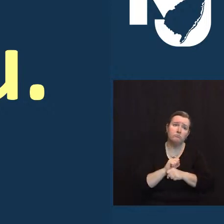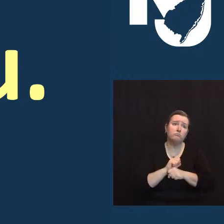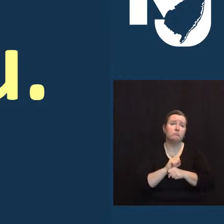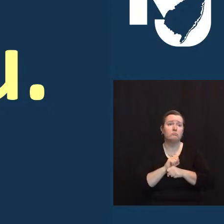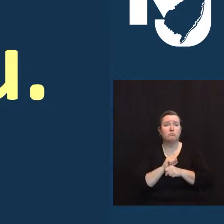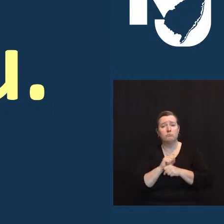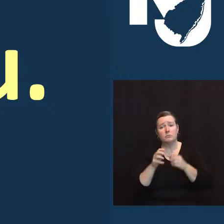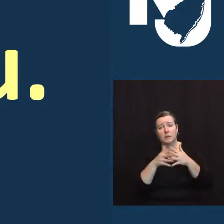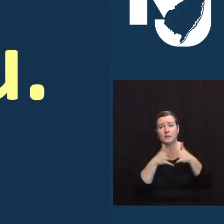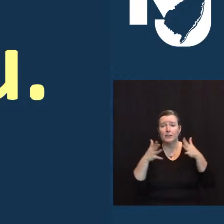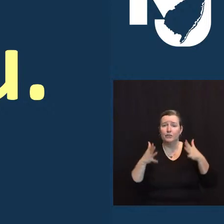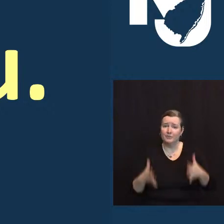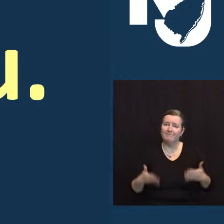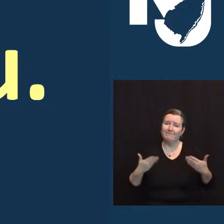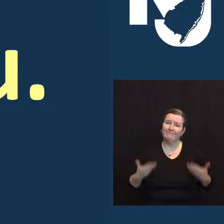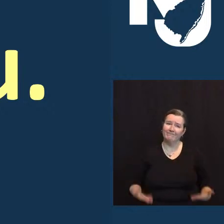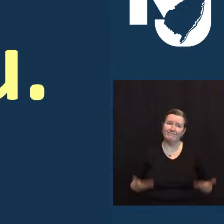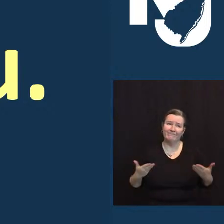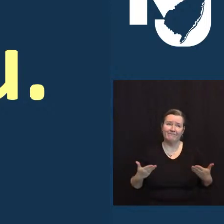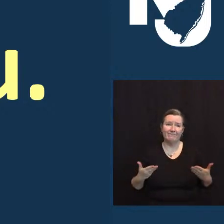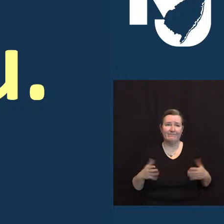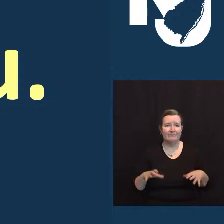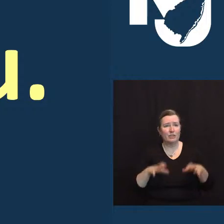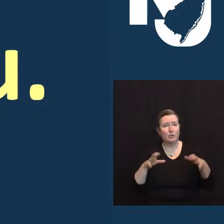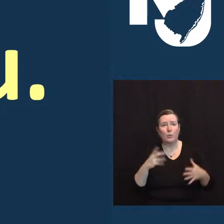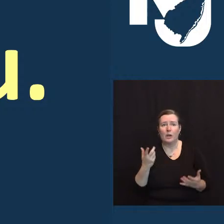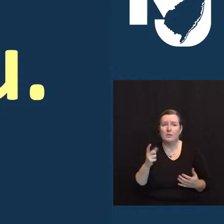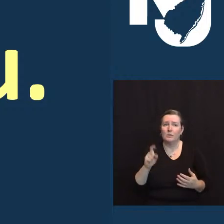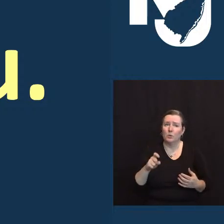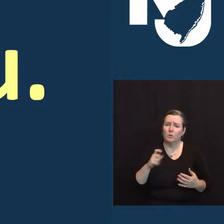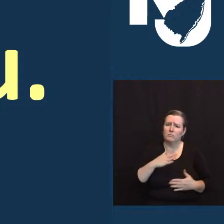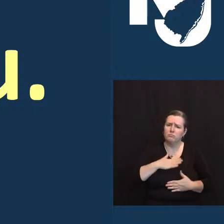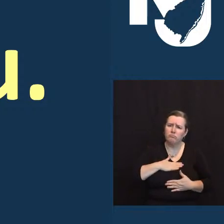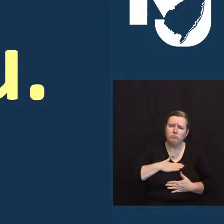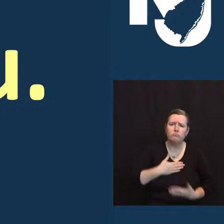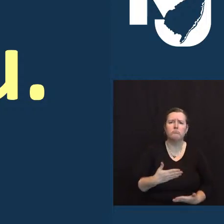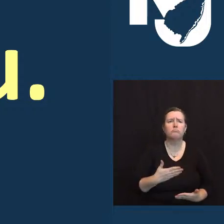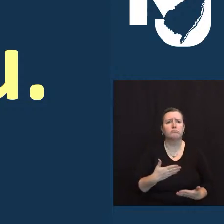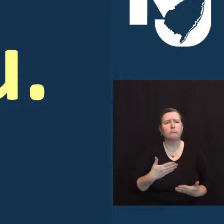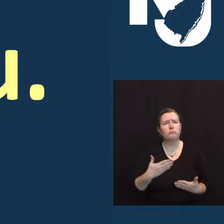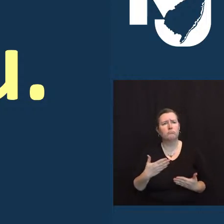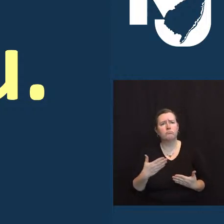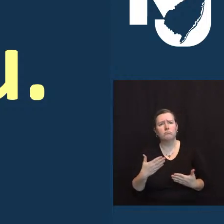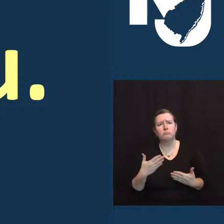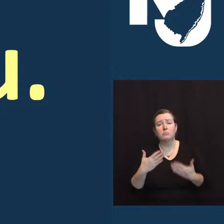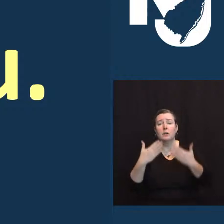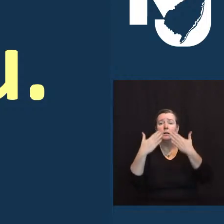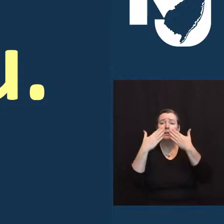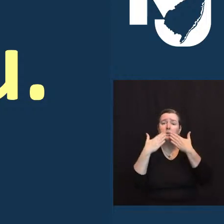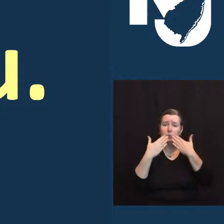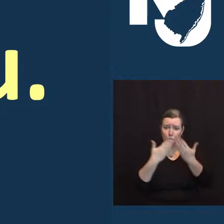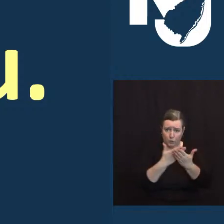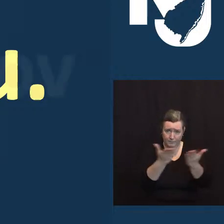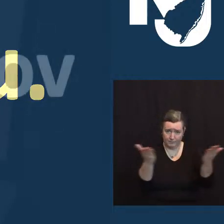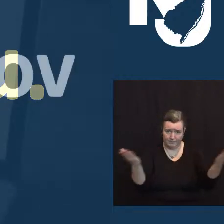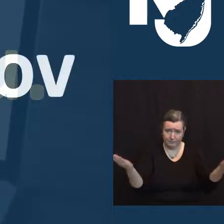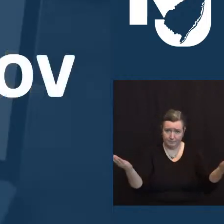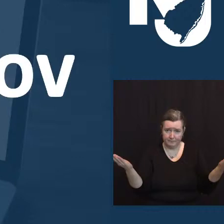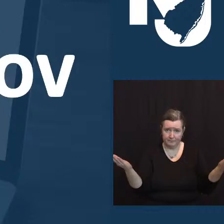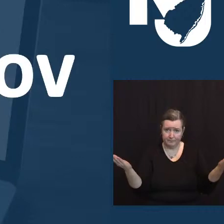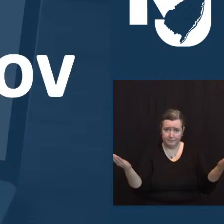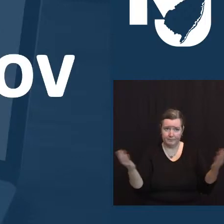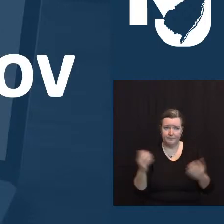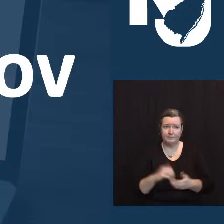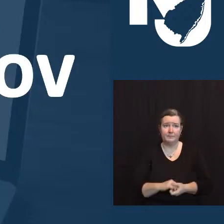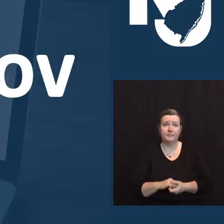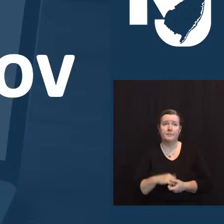done in these most unprecedented circumstances. Thank you. With that, please help me welcome the woman to